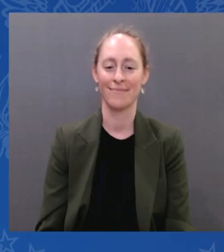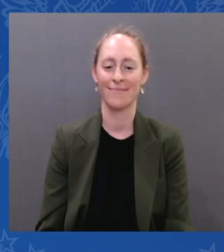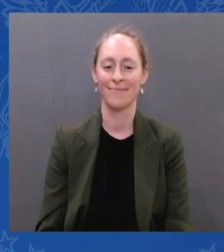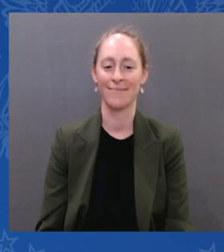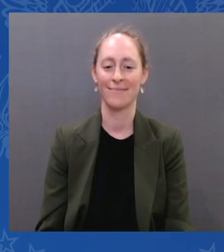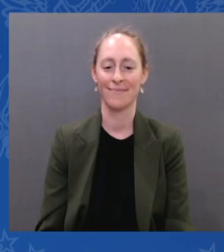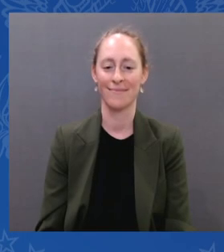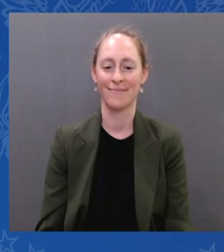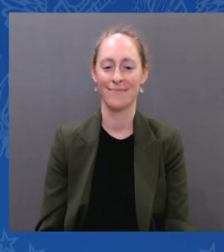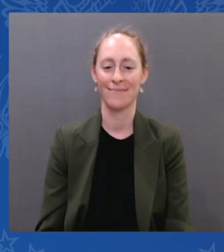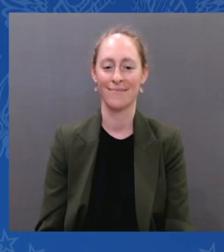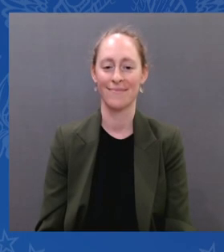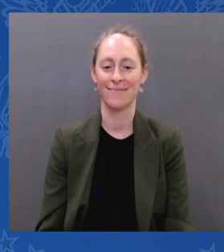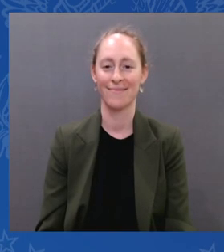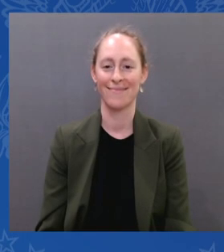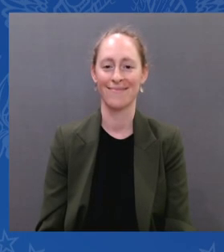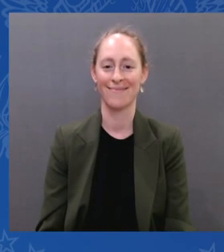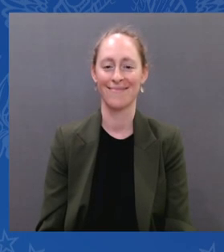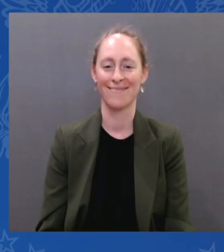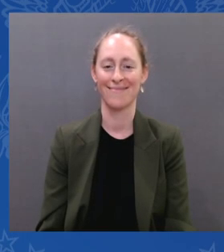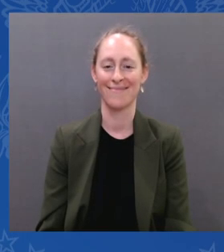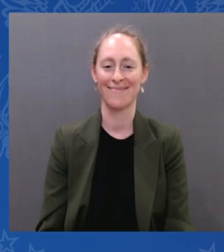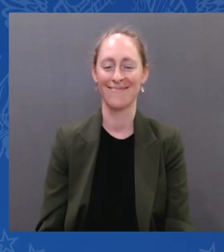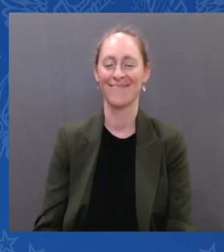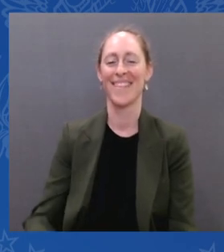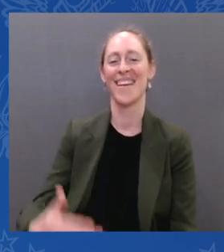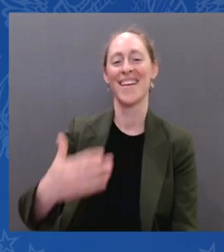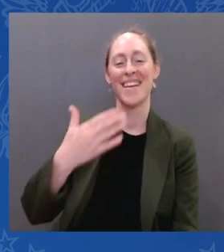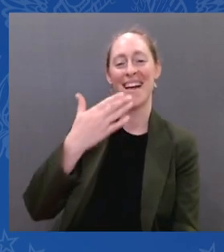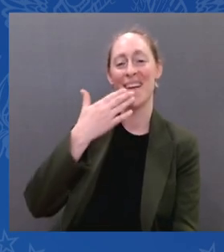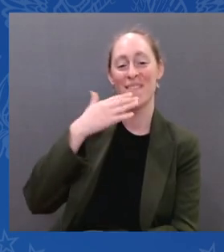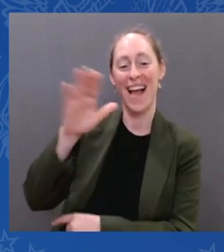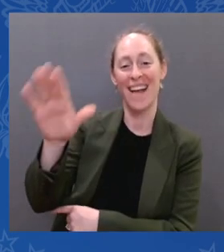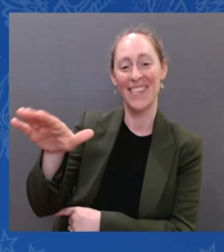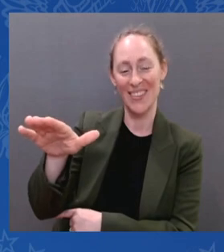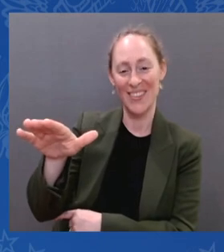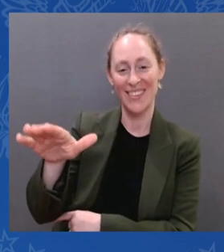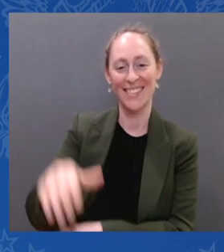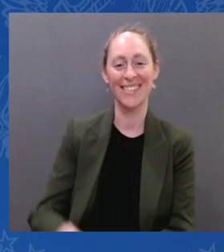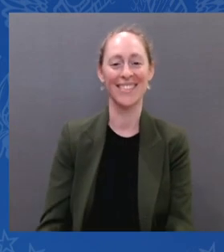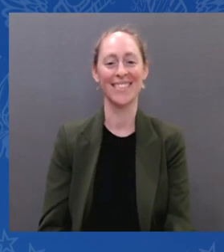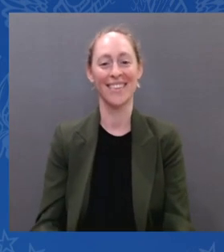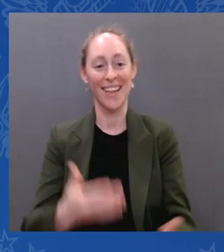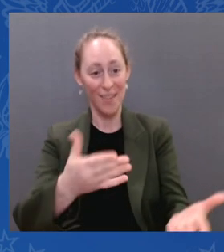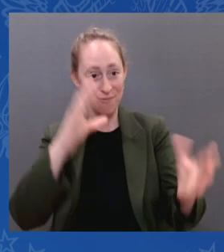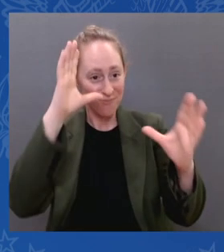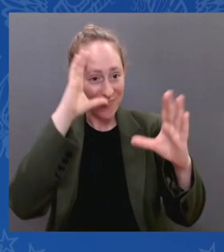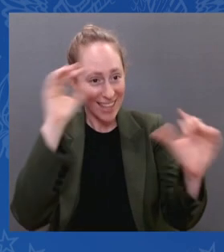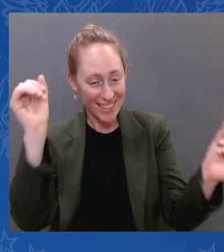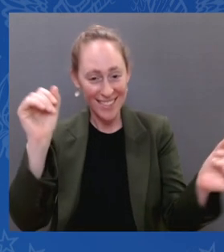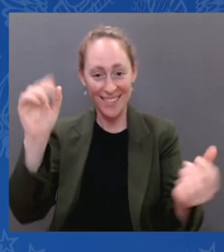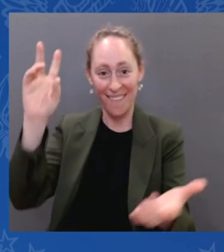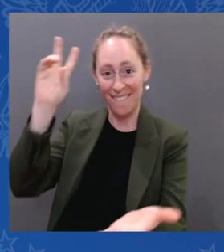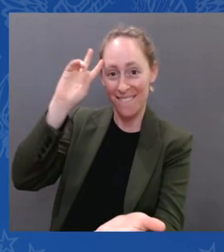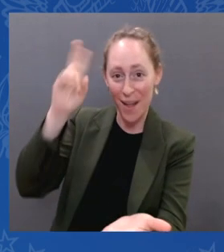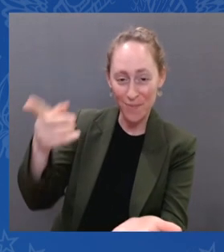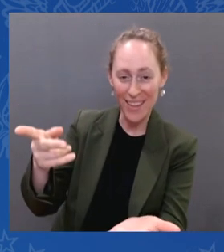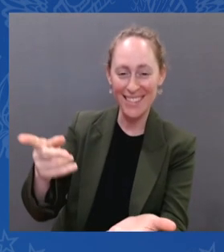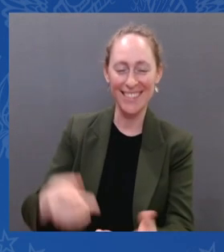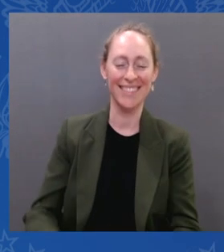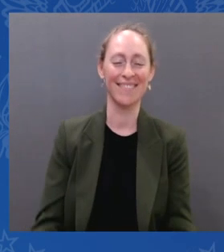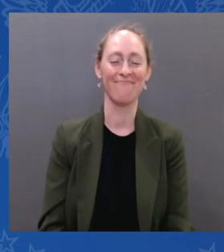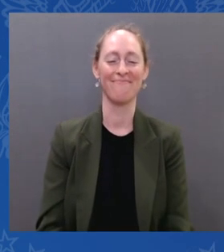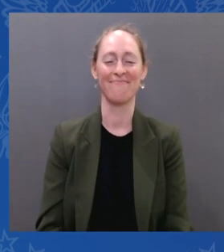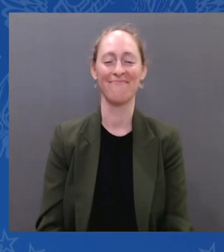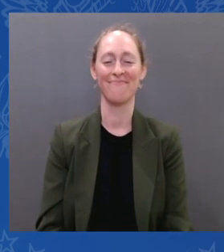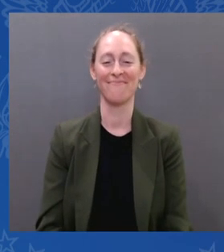Good afternoon, Mr. President, Madam Vice President, everyone. Thank you for joining us. This is an historic